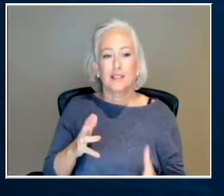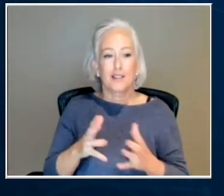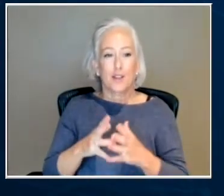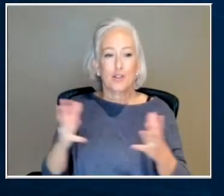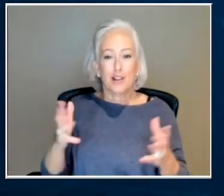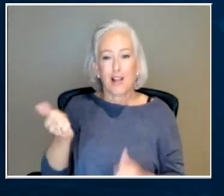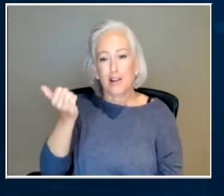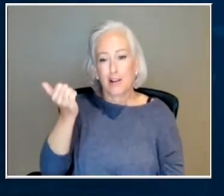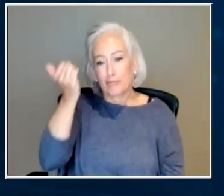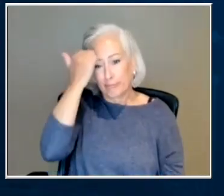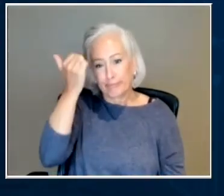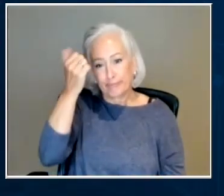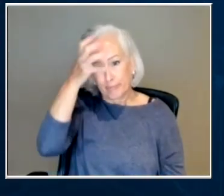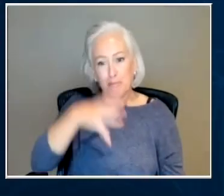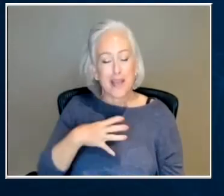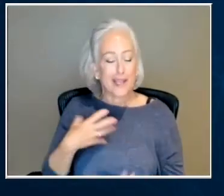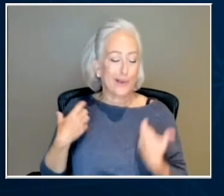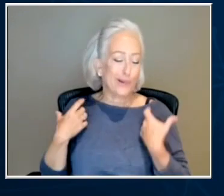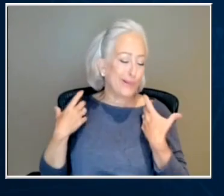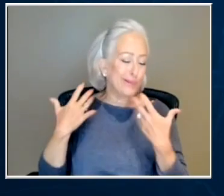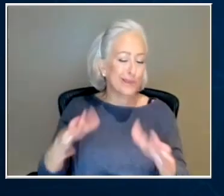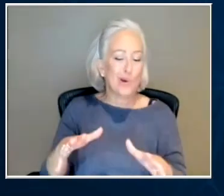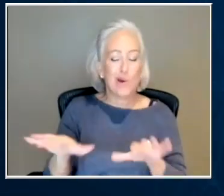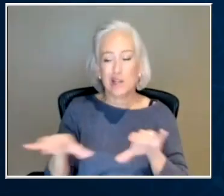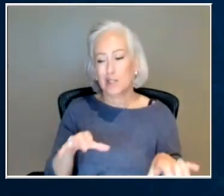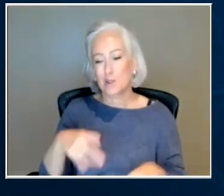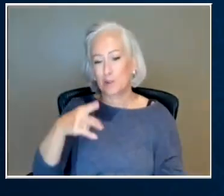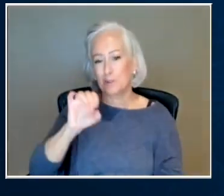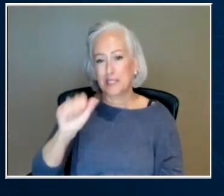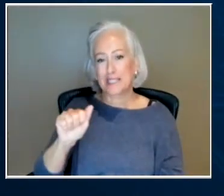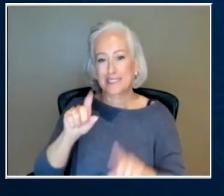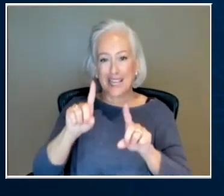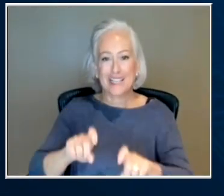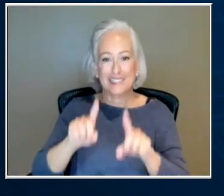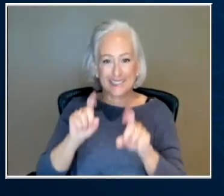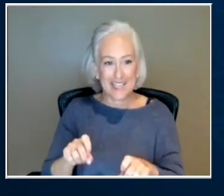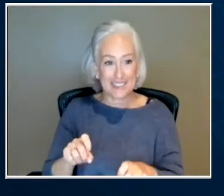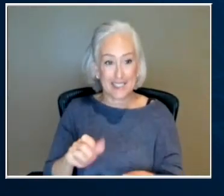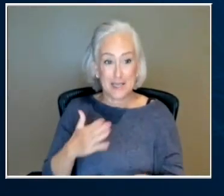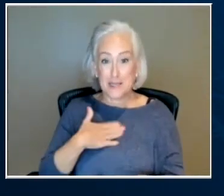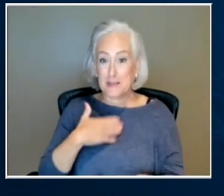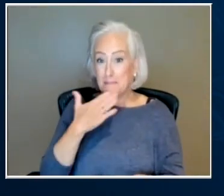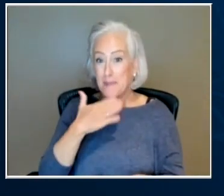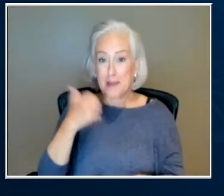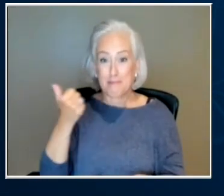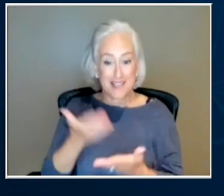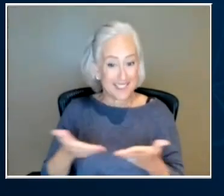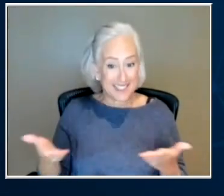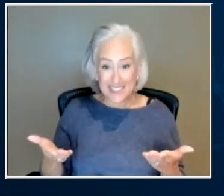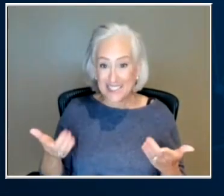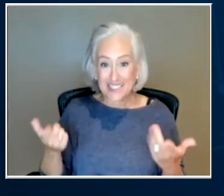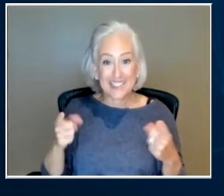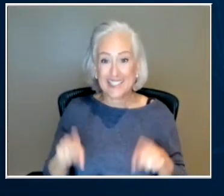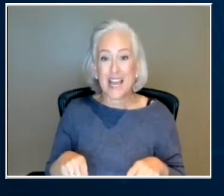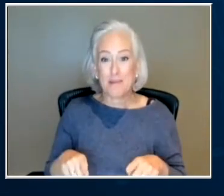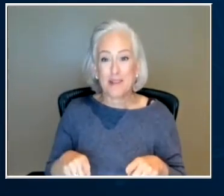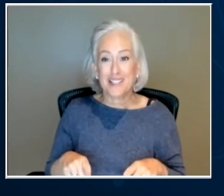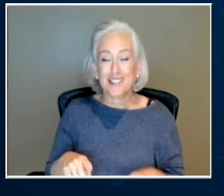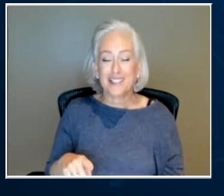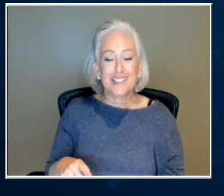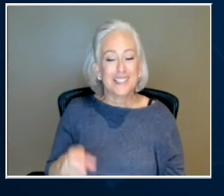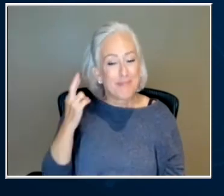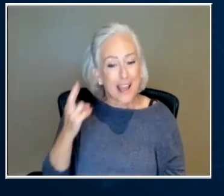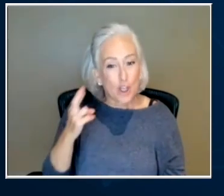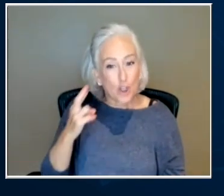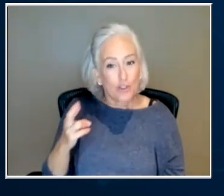that they don't want to get their PSA checked. Probably my best case story is I have a good friend who his father